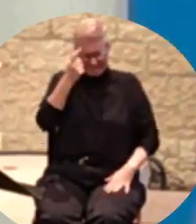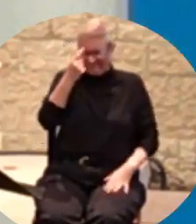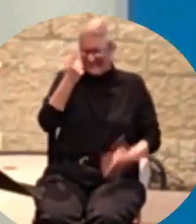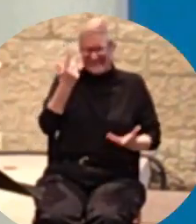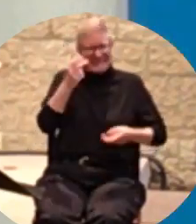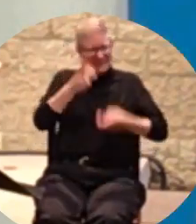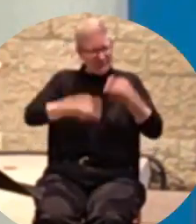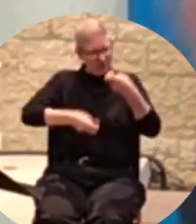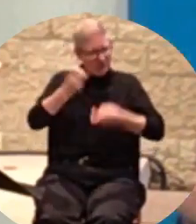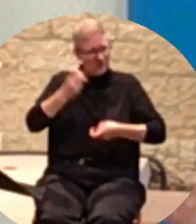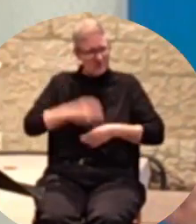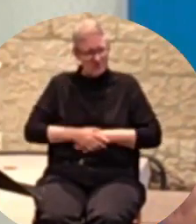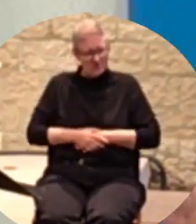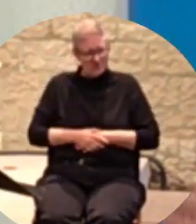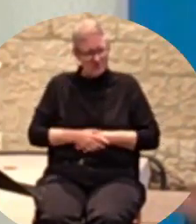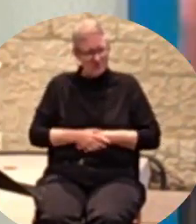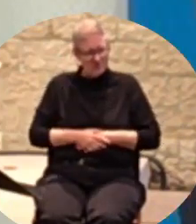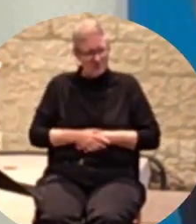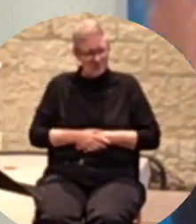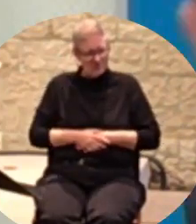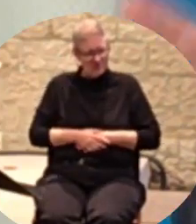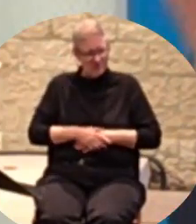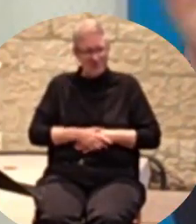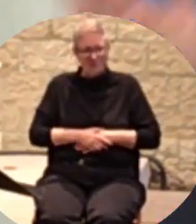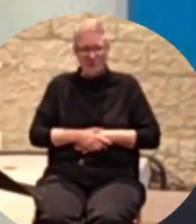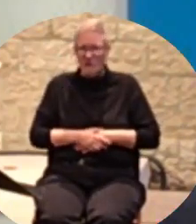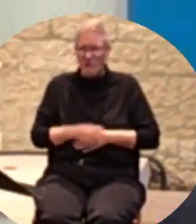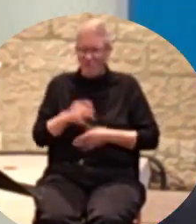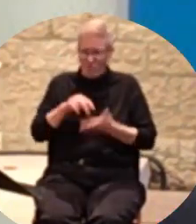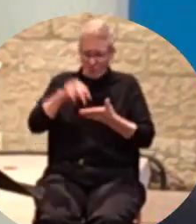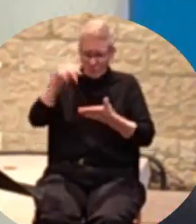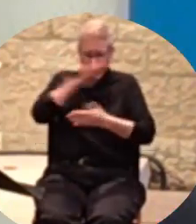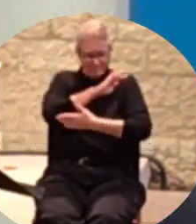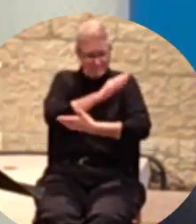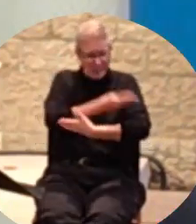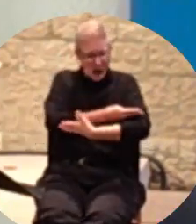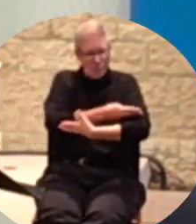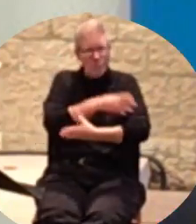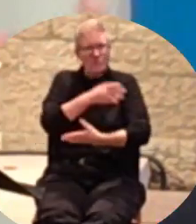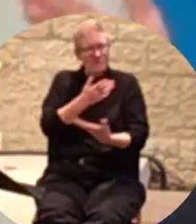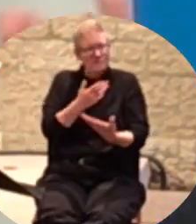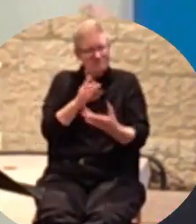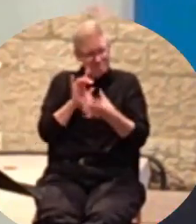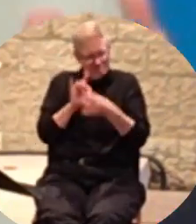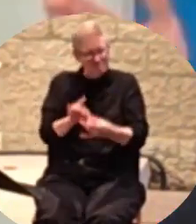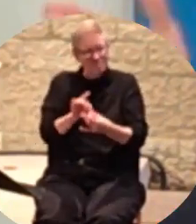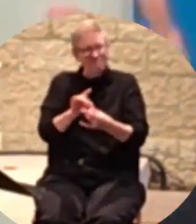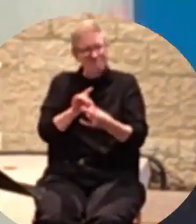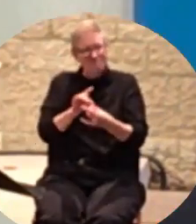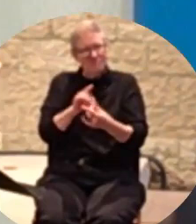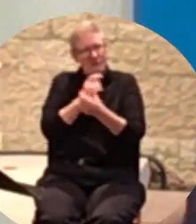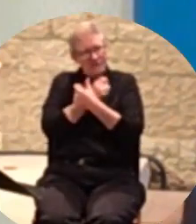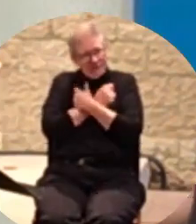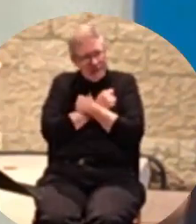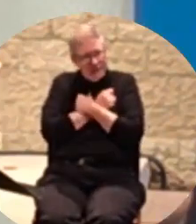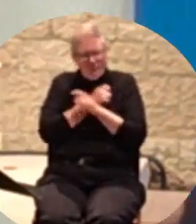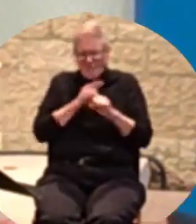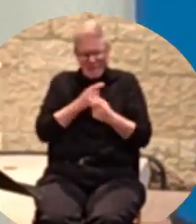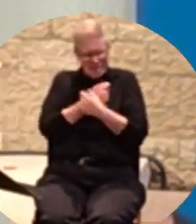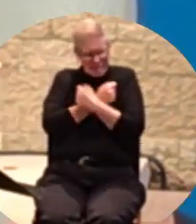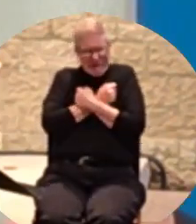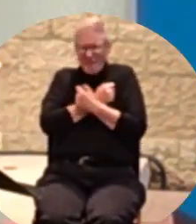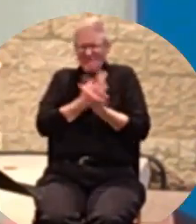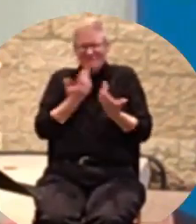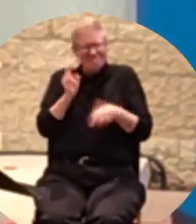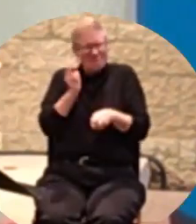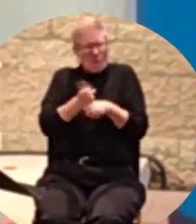The power of resurrection lies in love. But it's difficult to understand what love